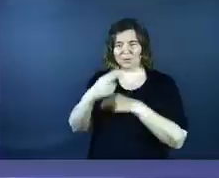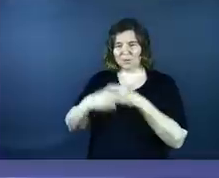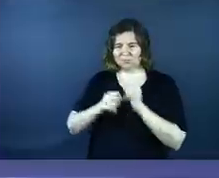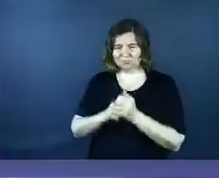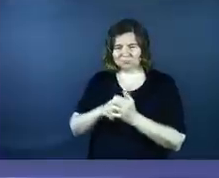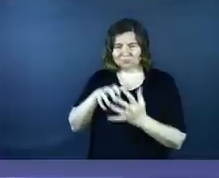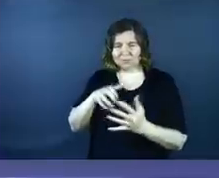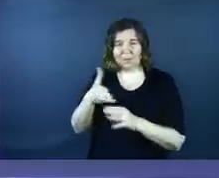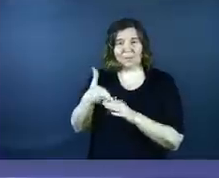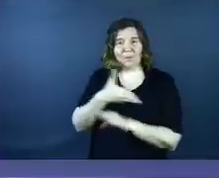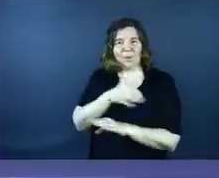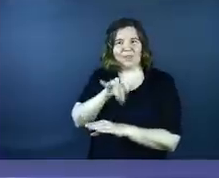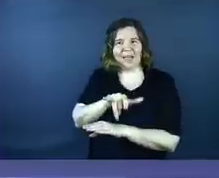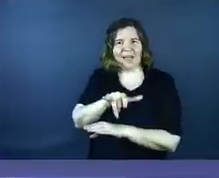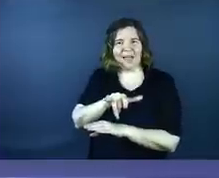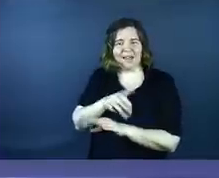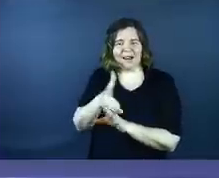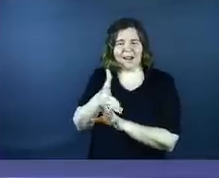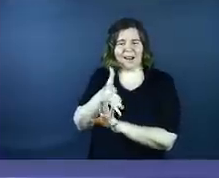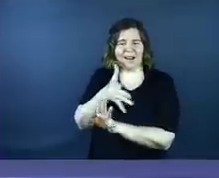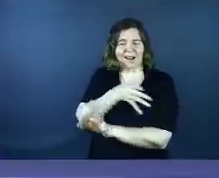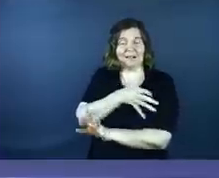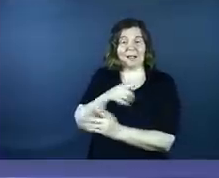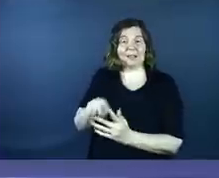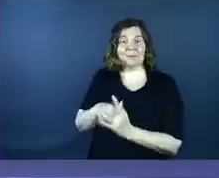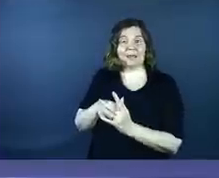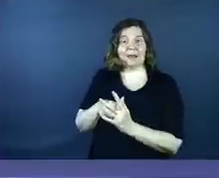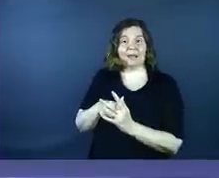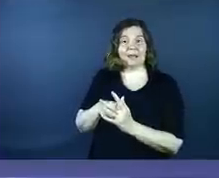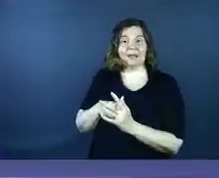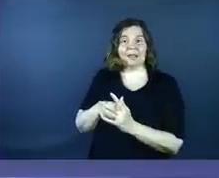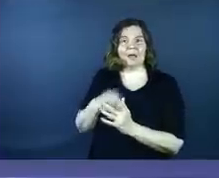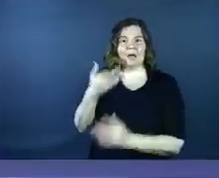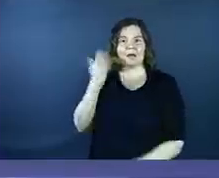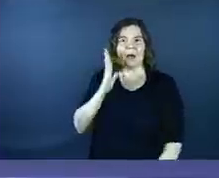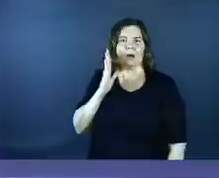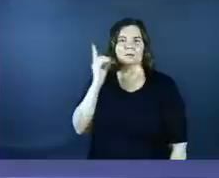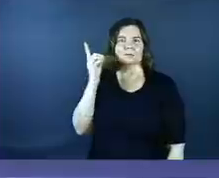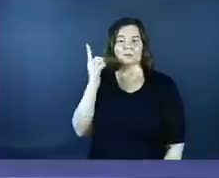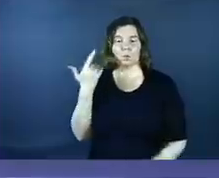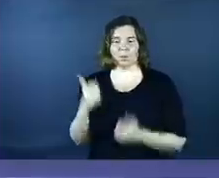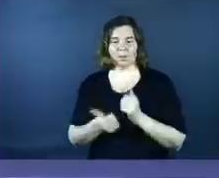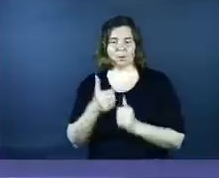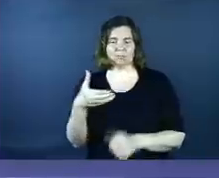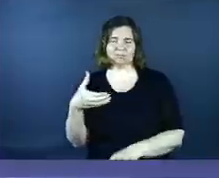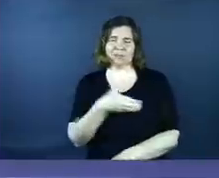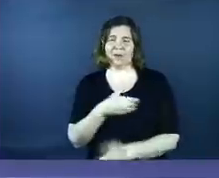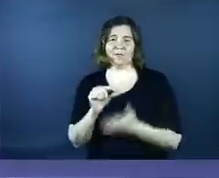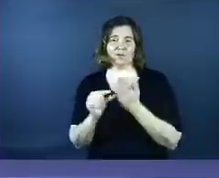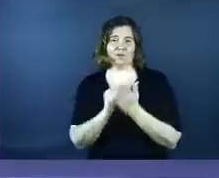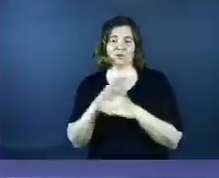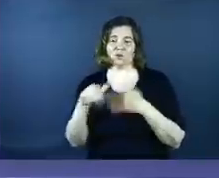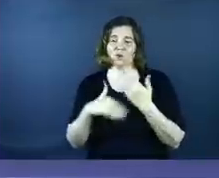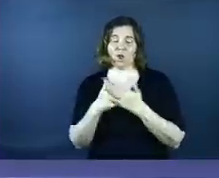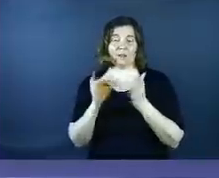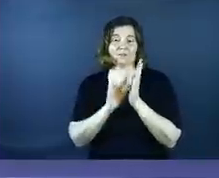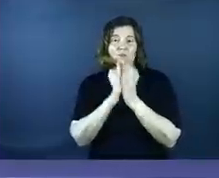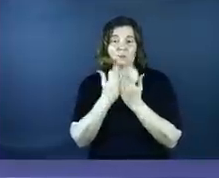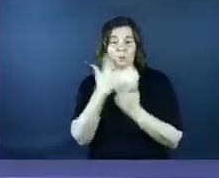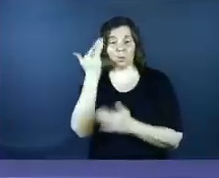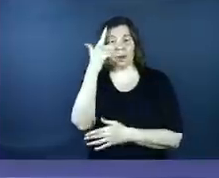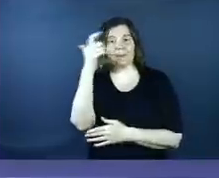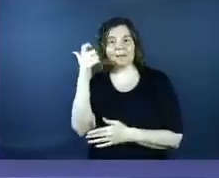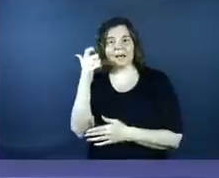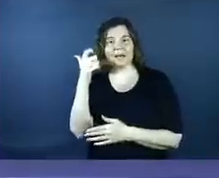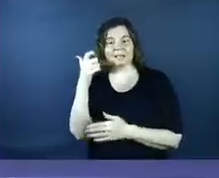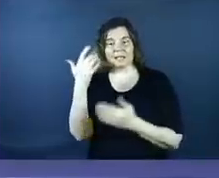universe, in eternity past, in the beginning, God. I mean, it's one of the most powerful verses in all of Scripture, because